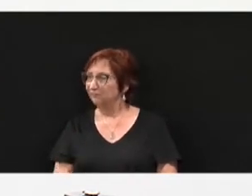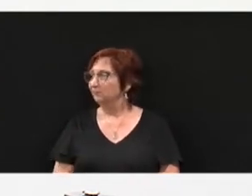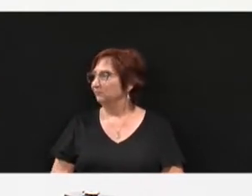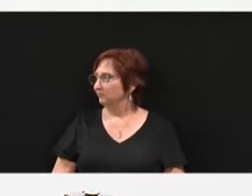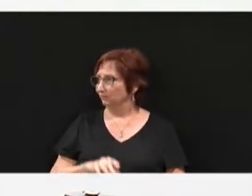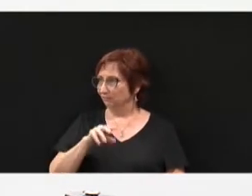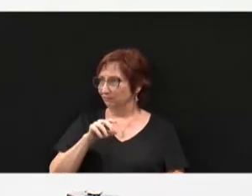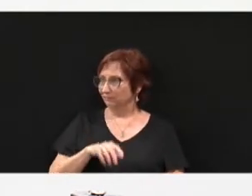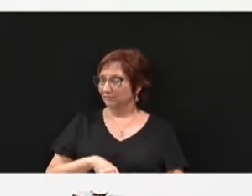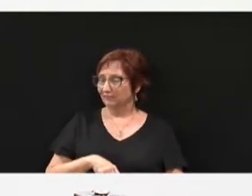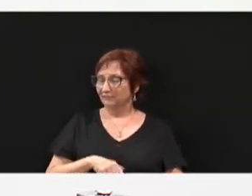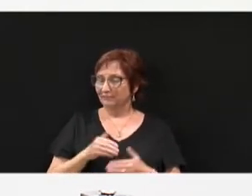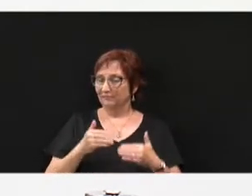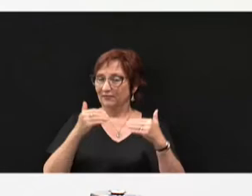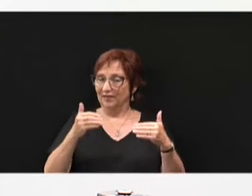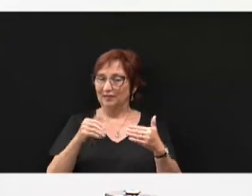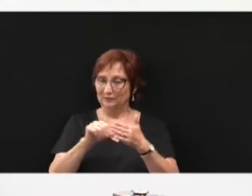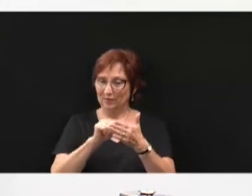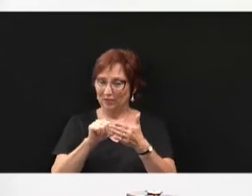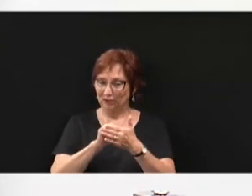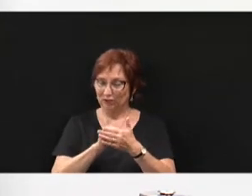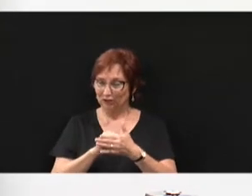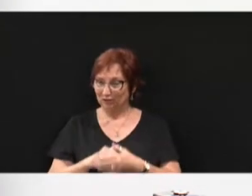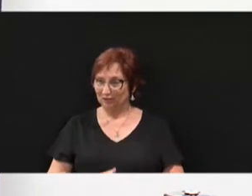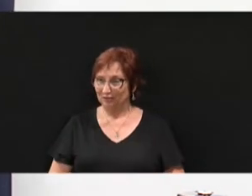Okay, the next page.